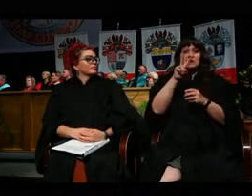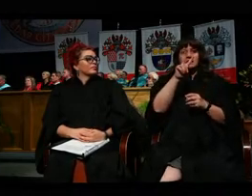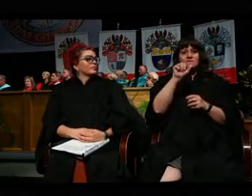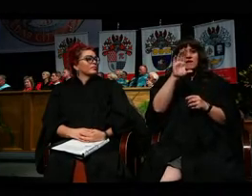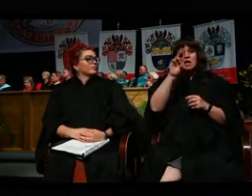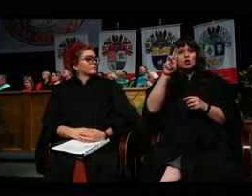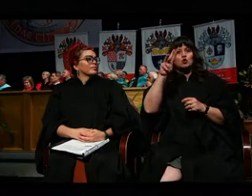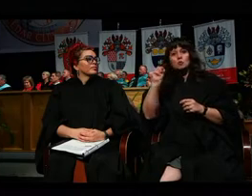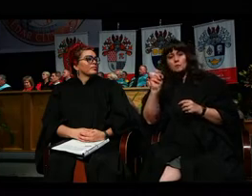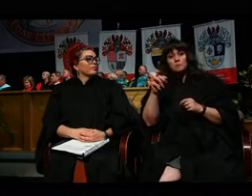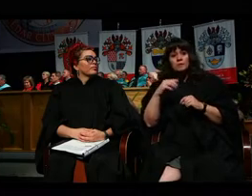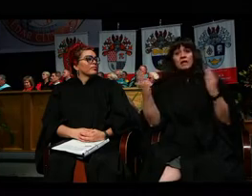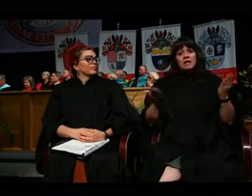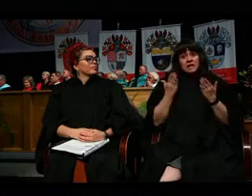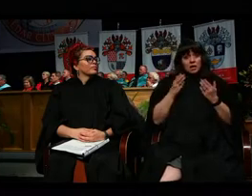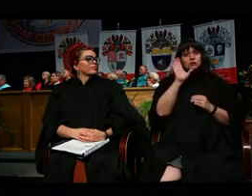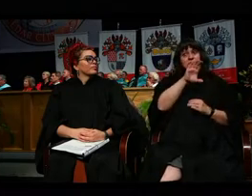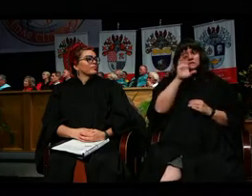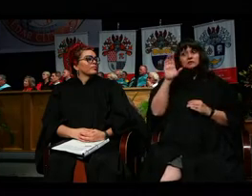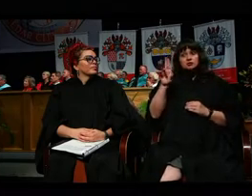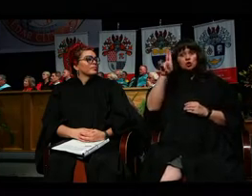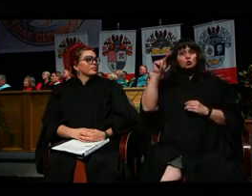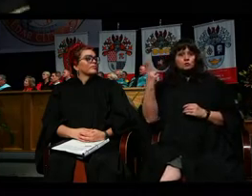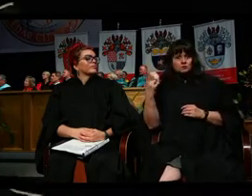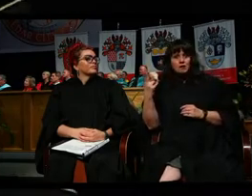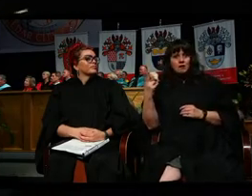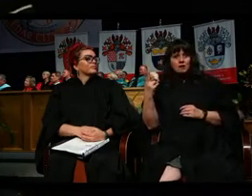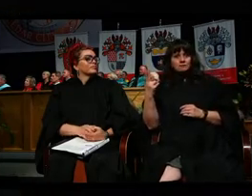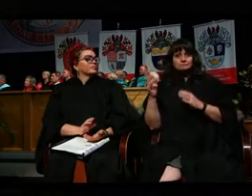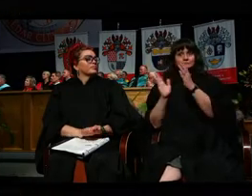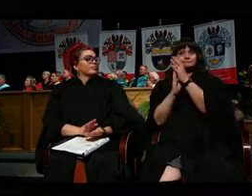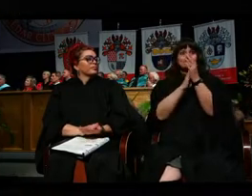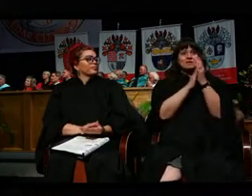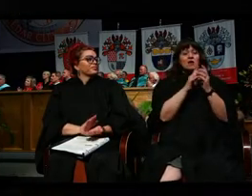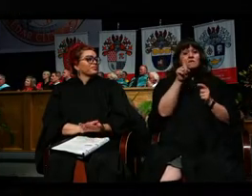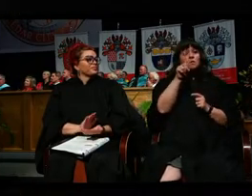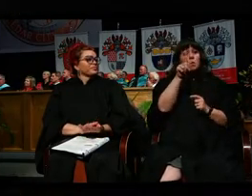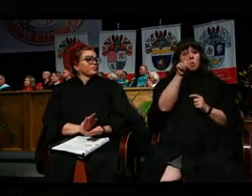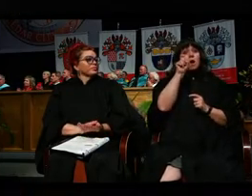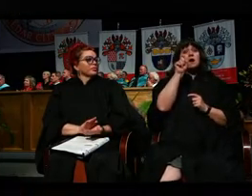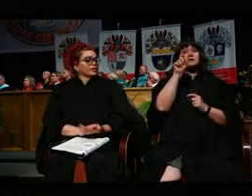this place is Cedar City, Utah. And for 125 years,